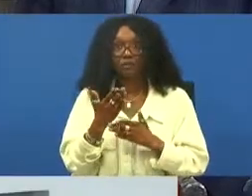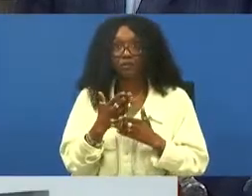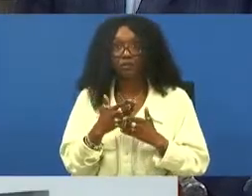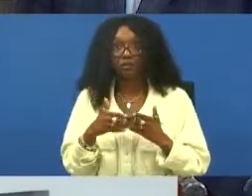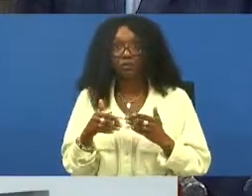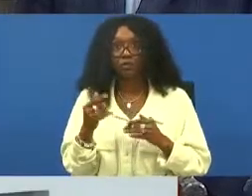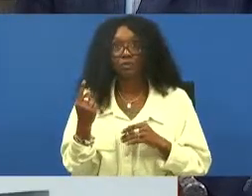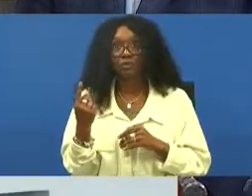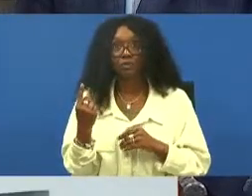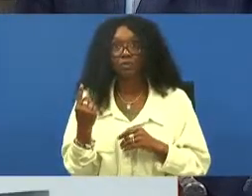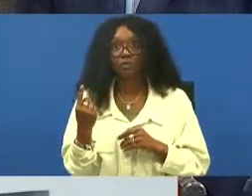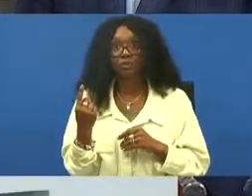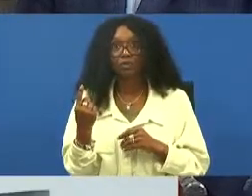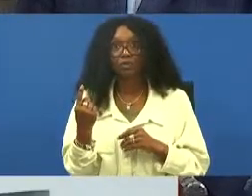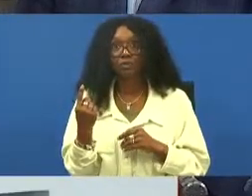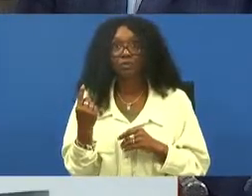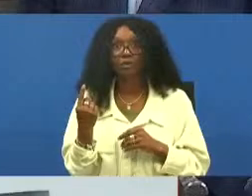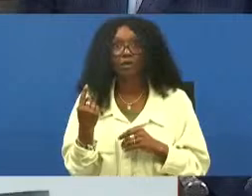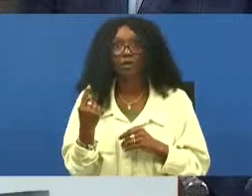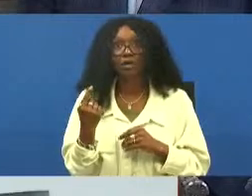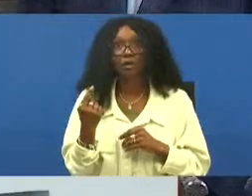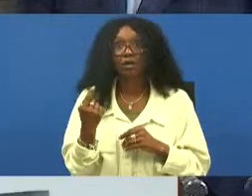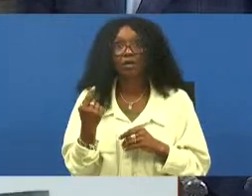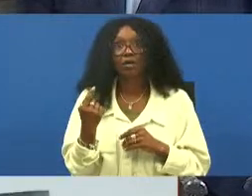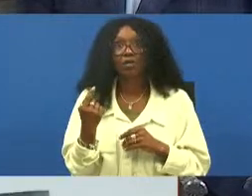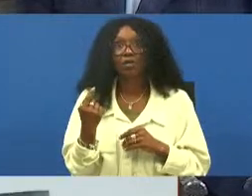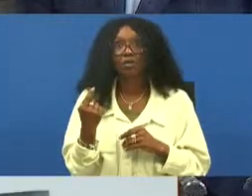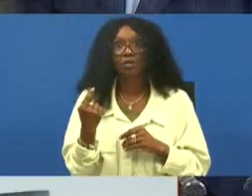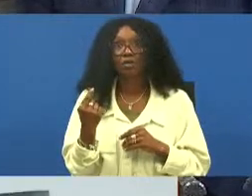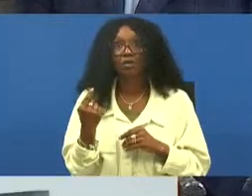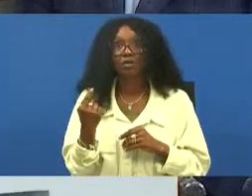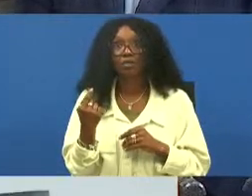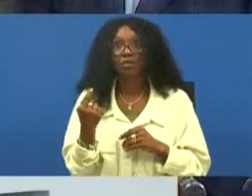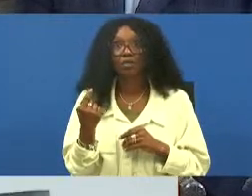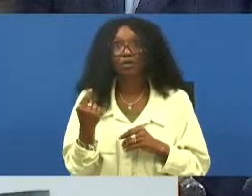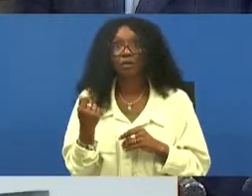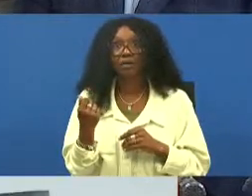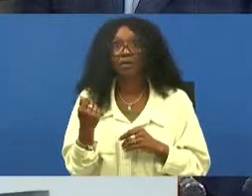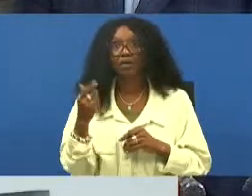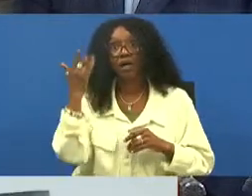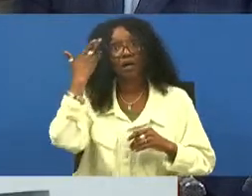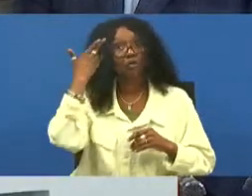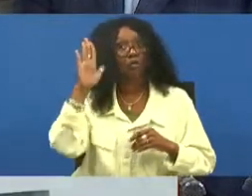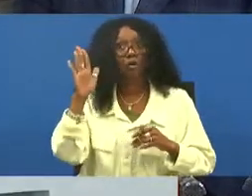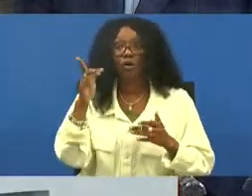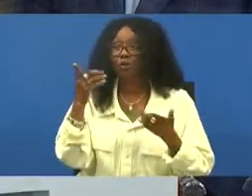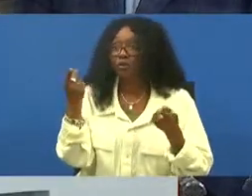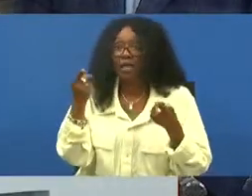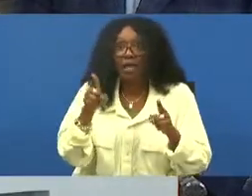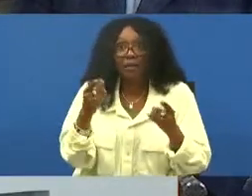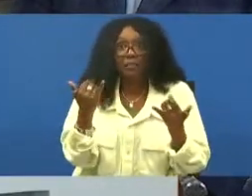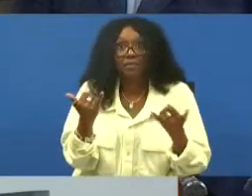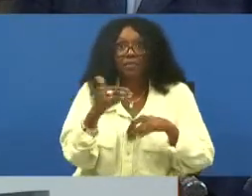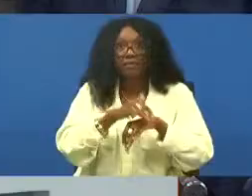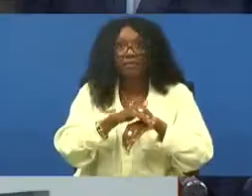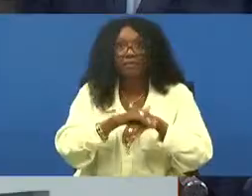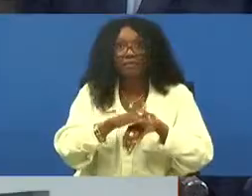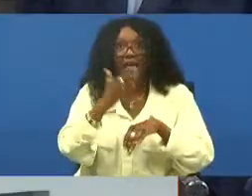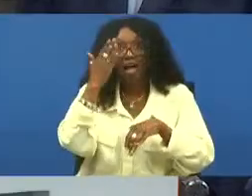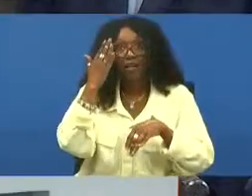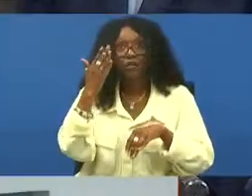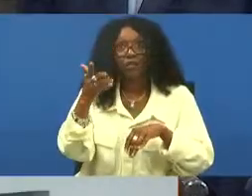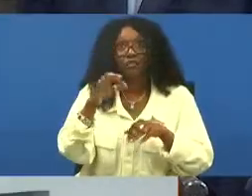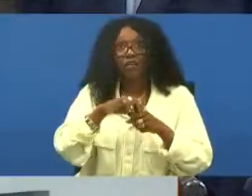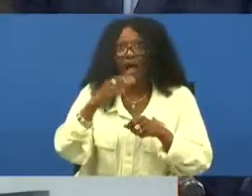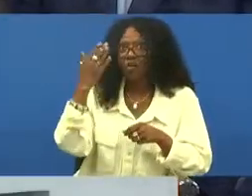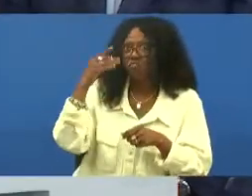person, Councilman Coleman, on the scoring committee. So I don't know what's going to happen tonight. I know y'all are voting on this item. I